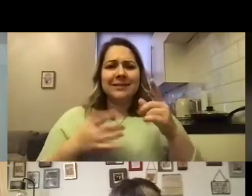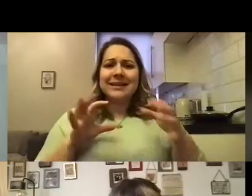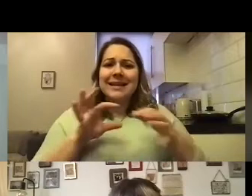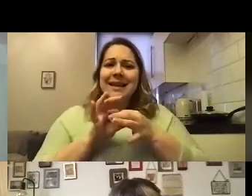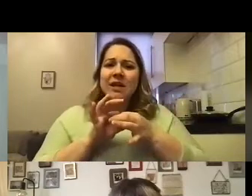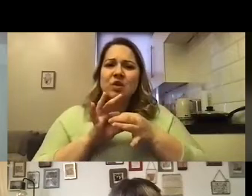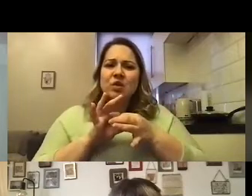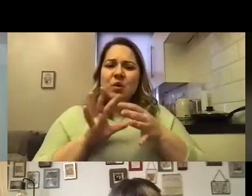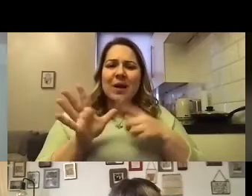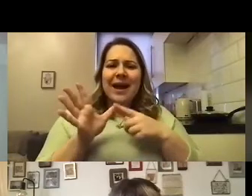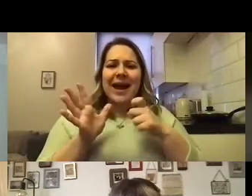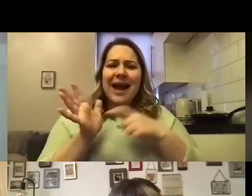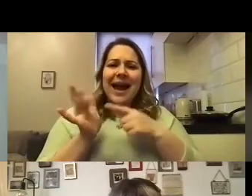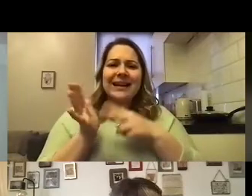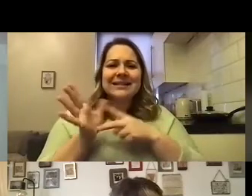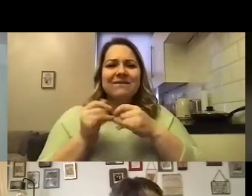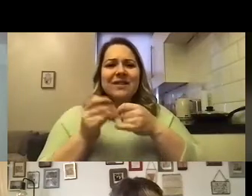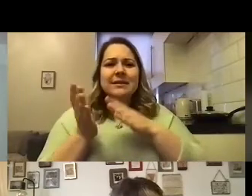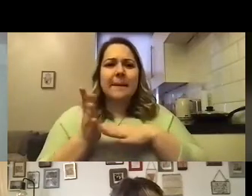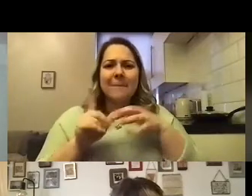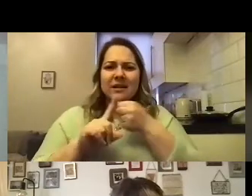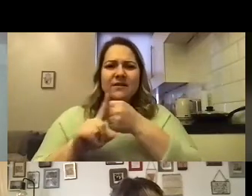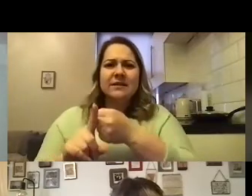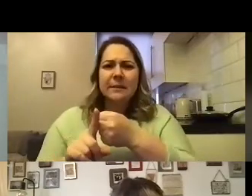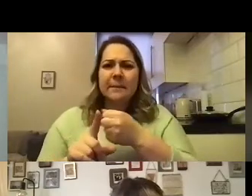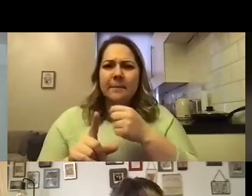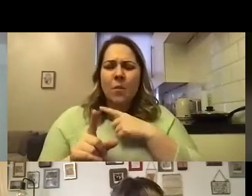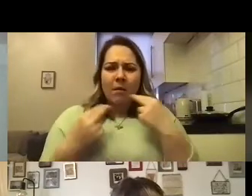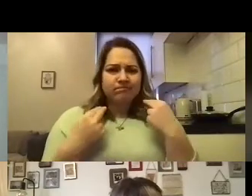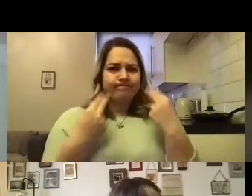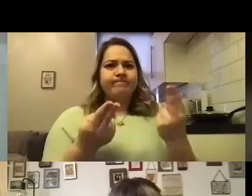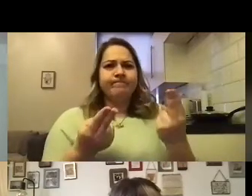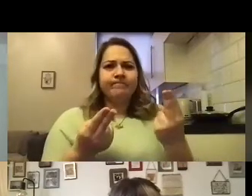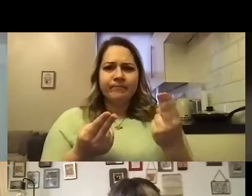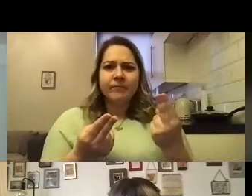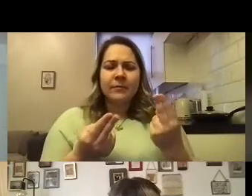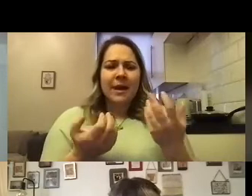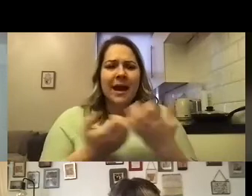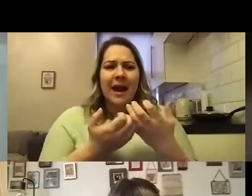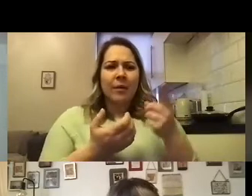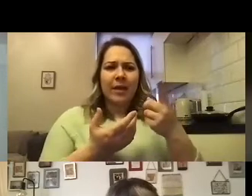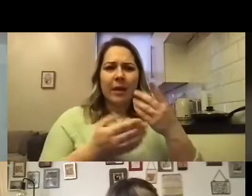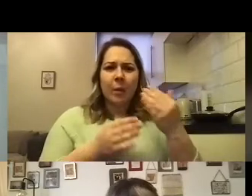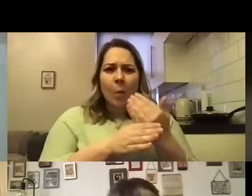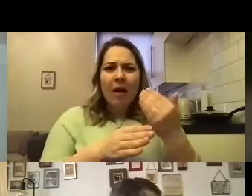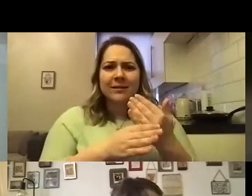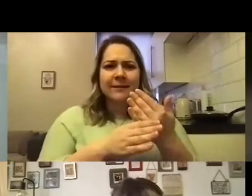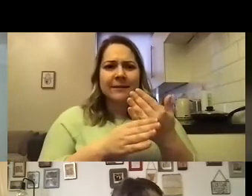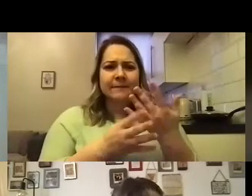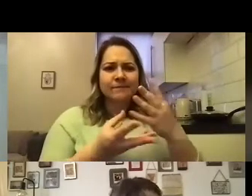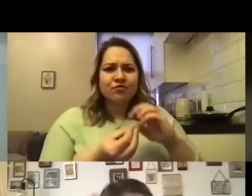dissent, rebellion, you know, that side of things what shaped the way